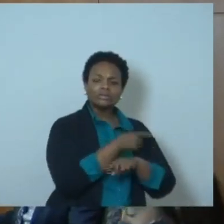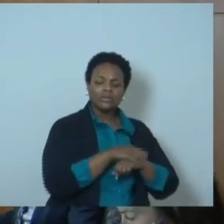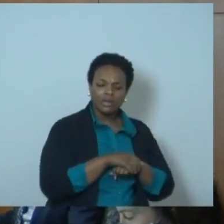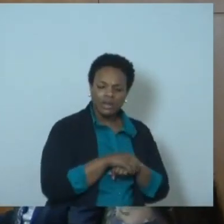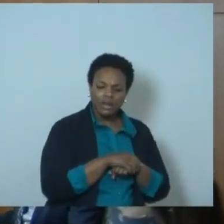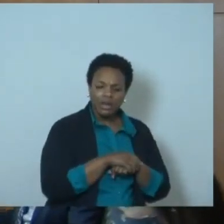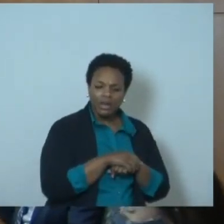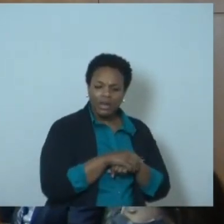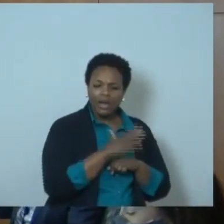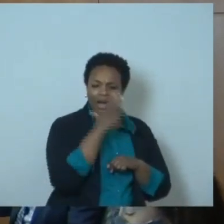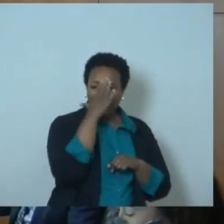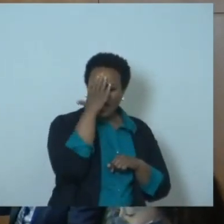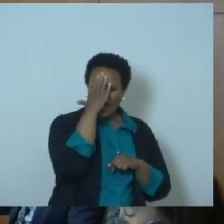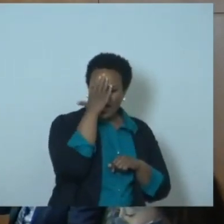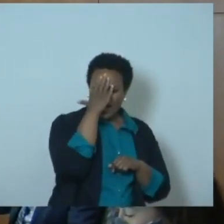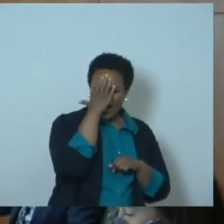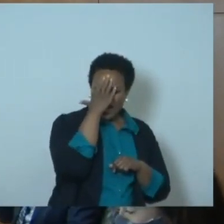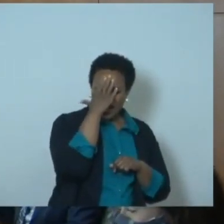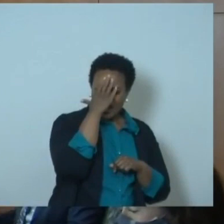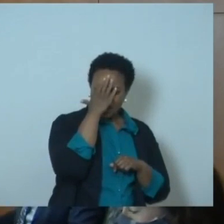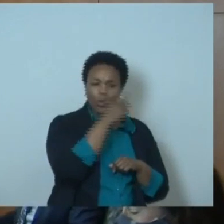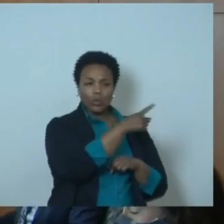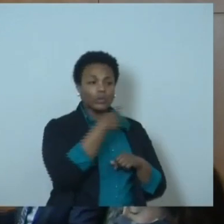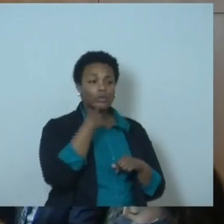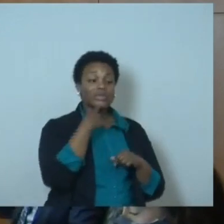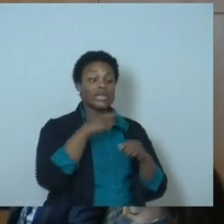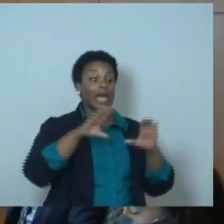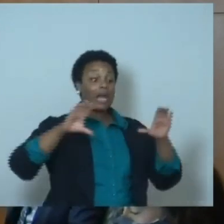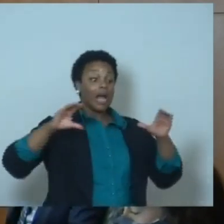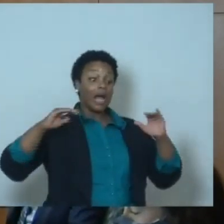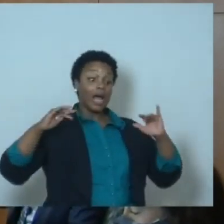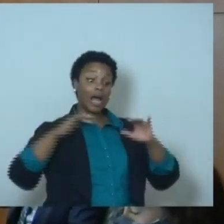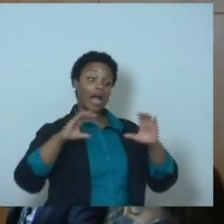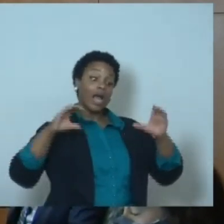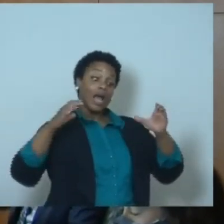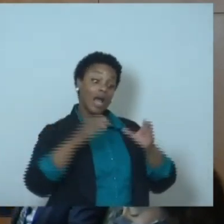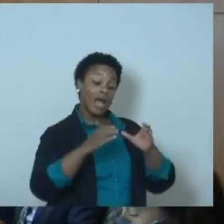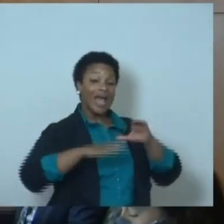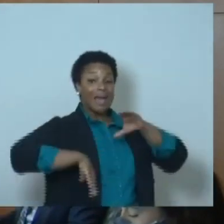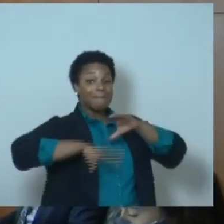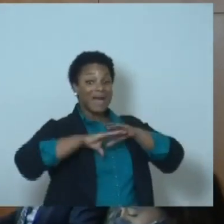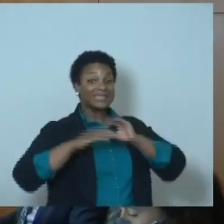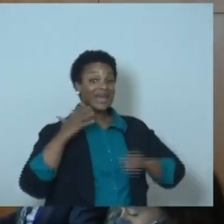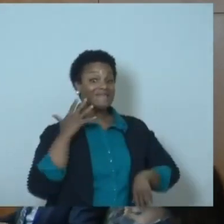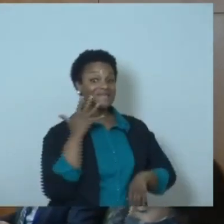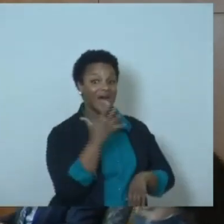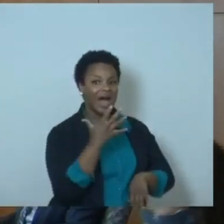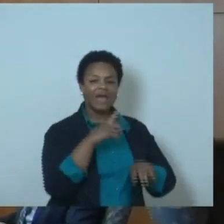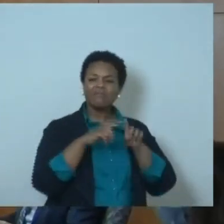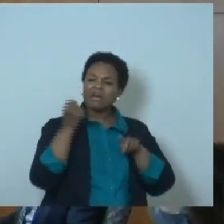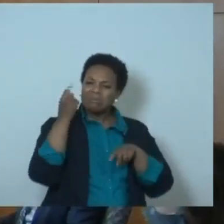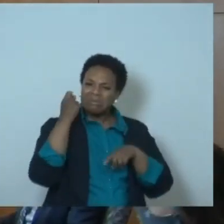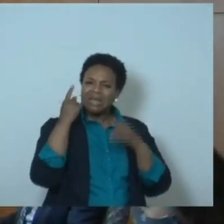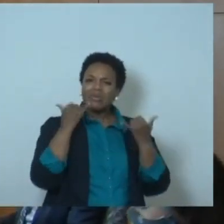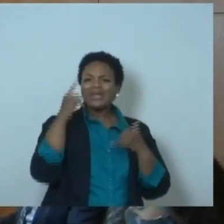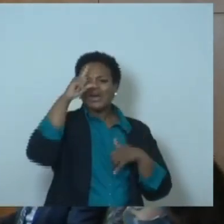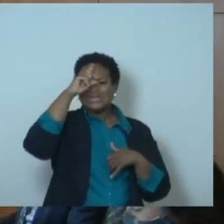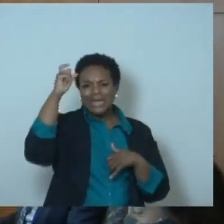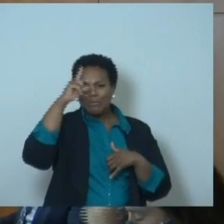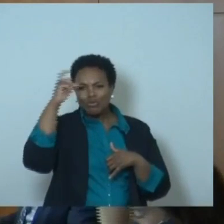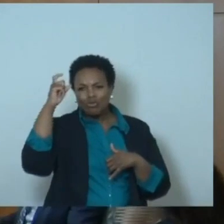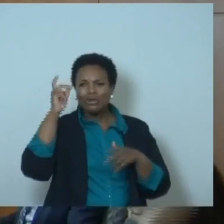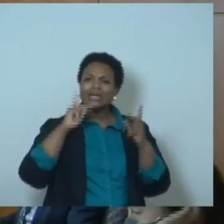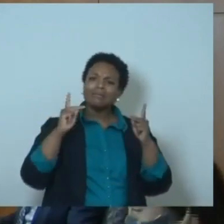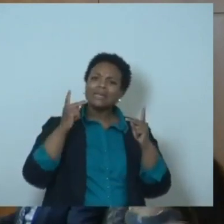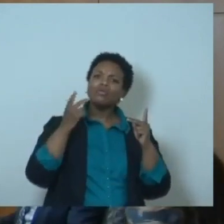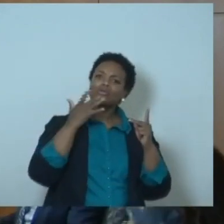at 5 people per gathering. This, of course, is the warm weather, prime time. People enjoy outdoors, concerts, sporting events right